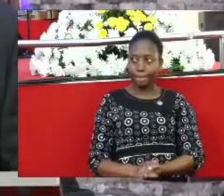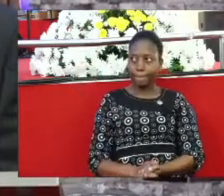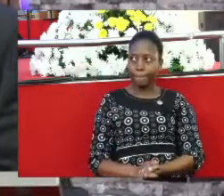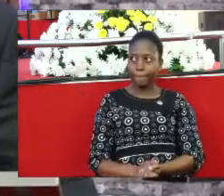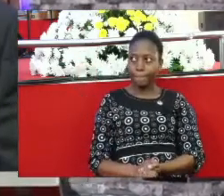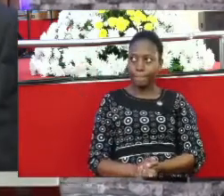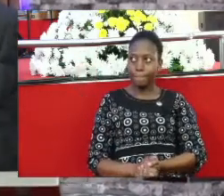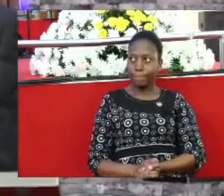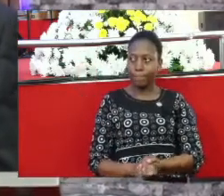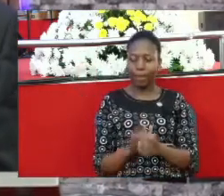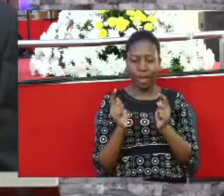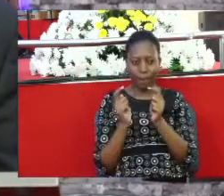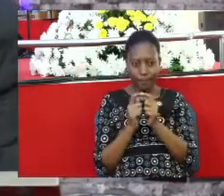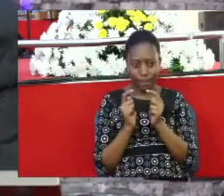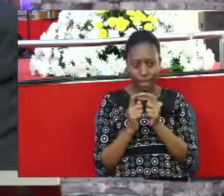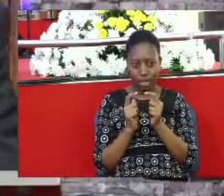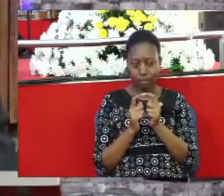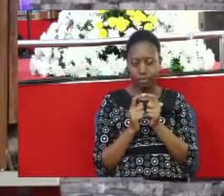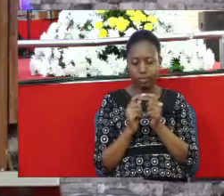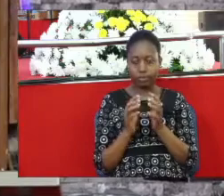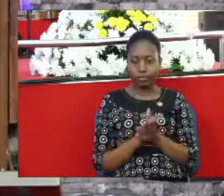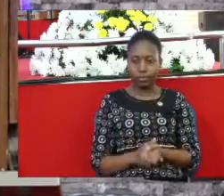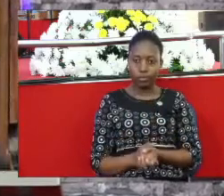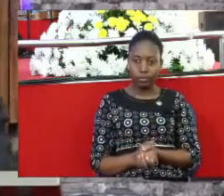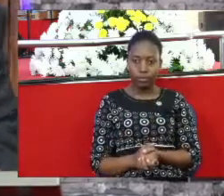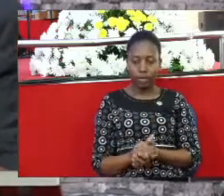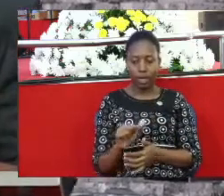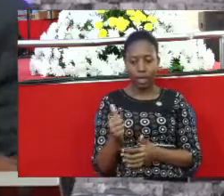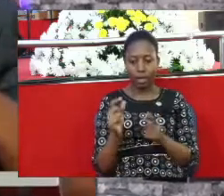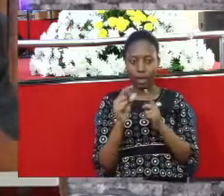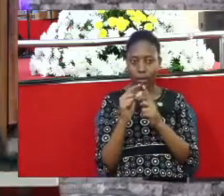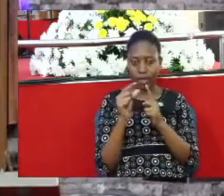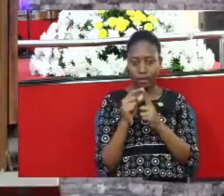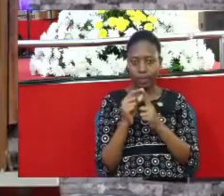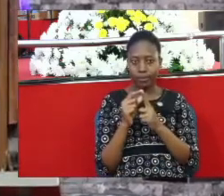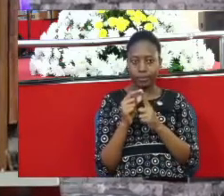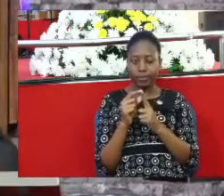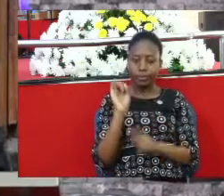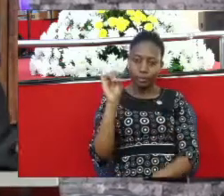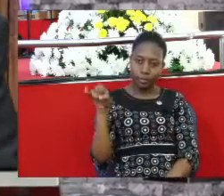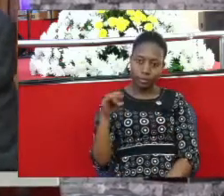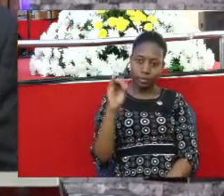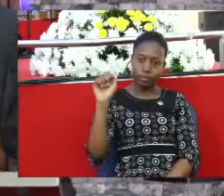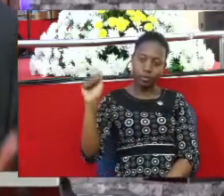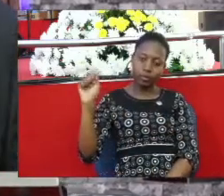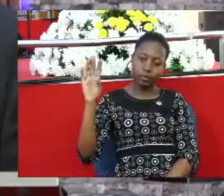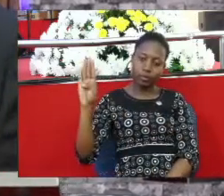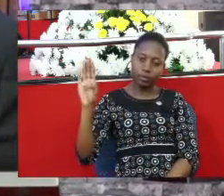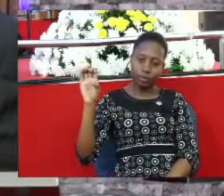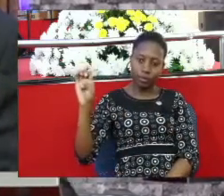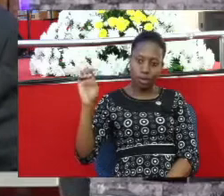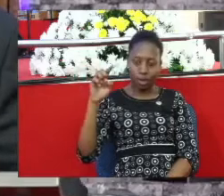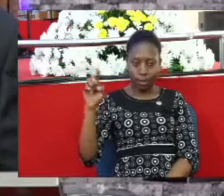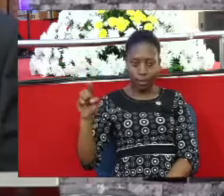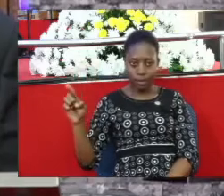sorrowful or pain. So in other words, Jabez, where he finds himself, is in a furnace of affliction.